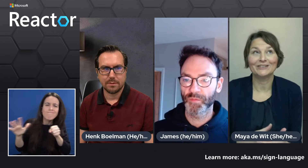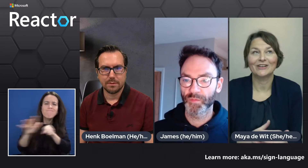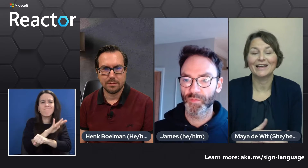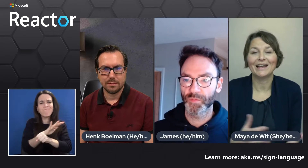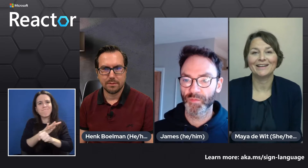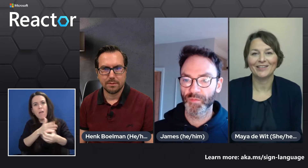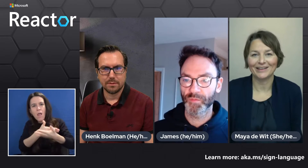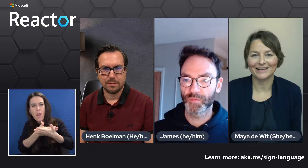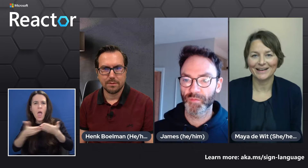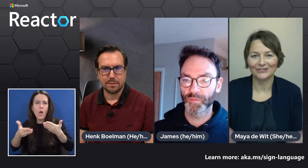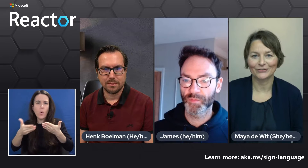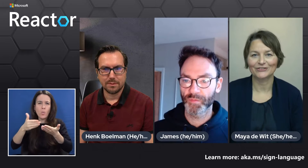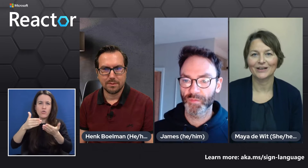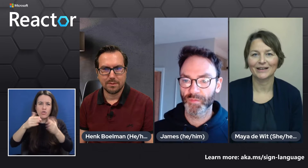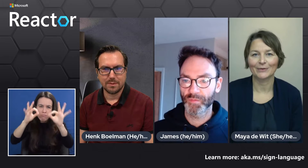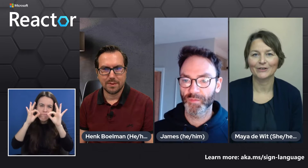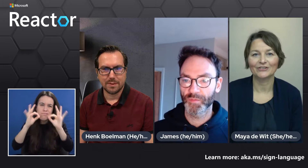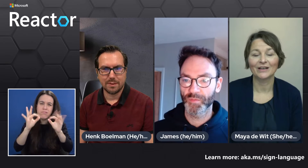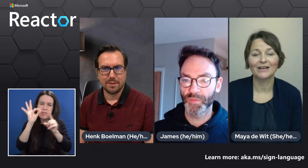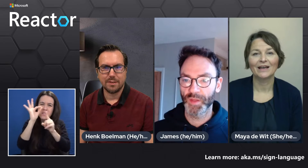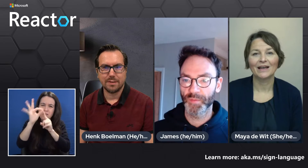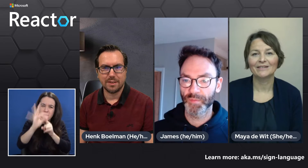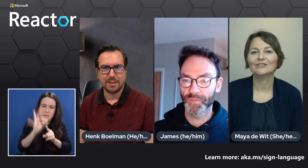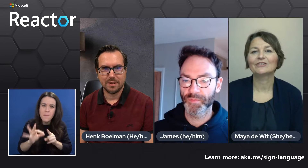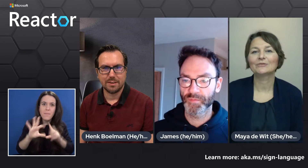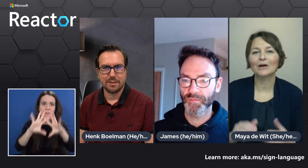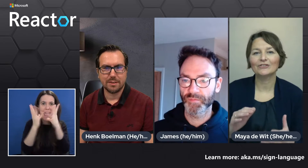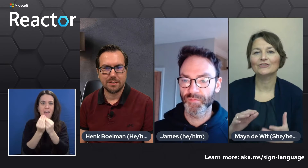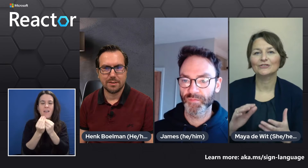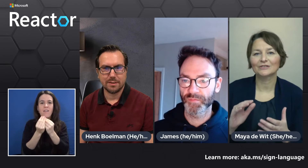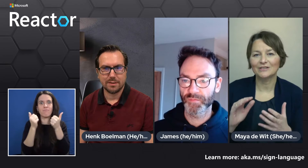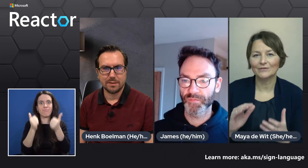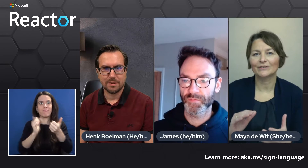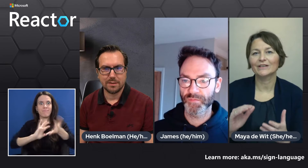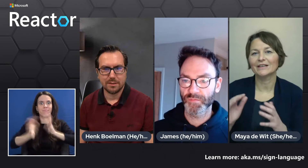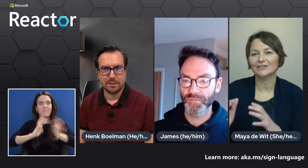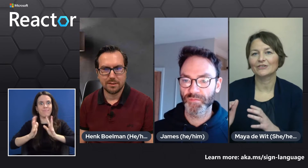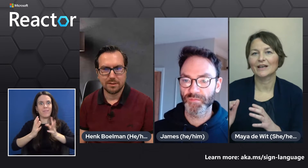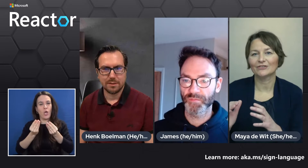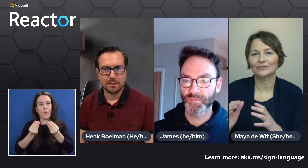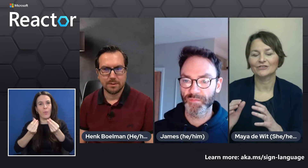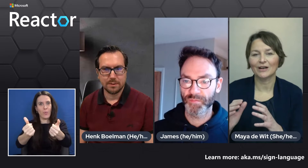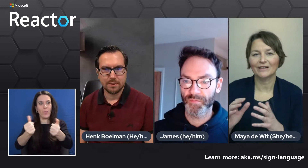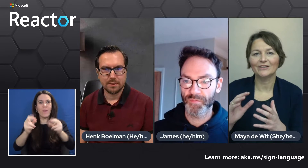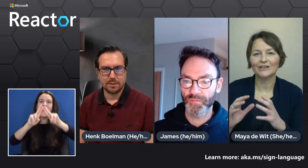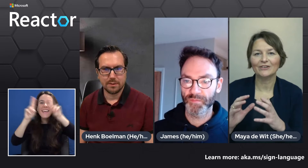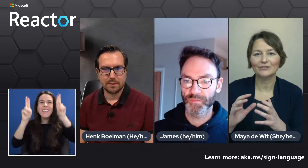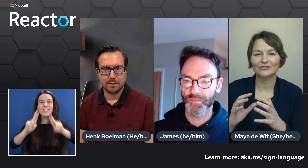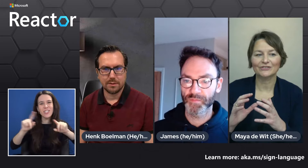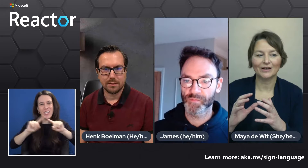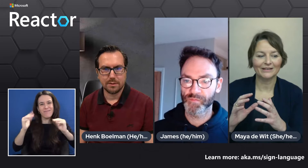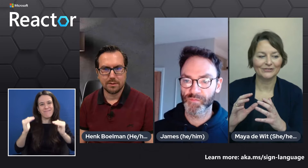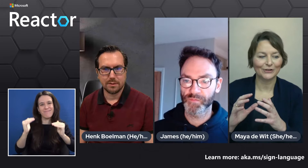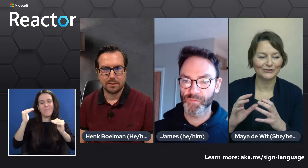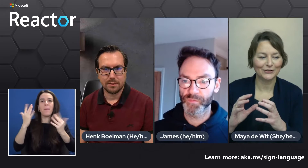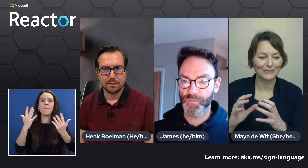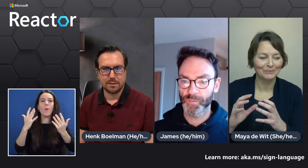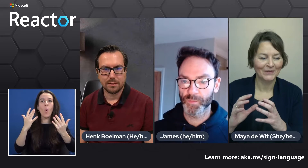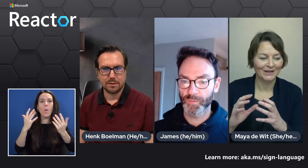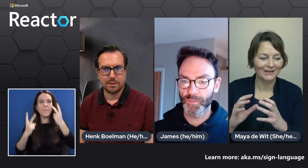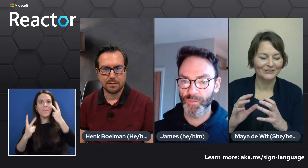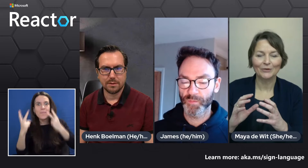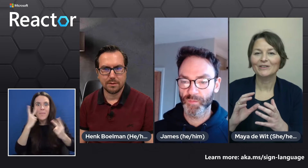You can say anything in a national sign language. And this is much differently in international sign. International sign is